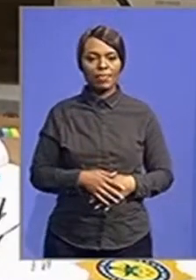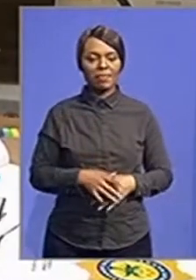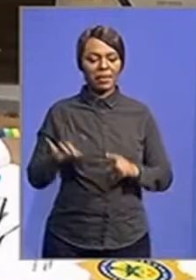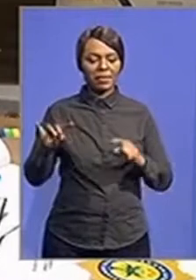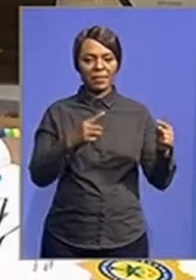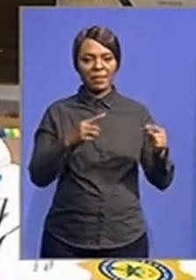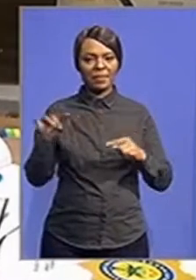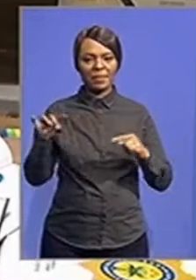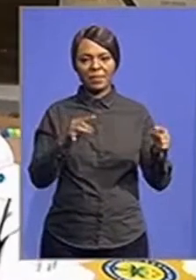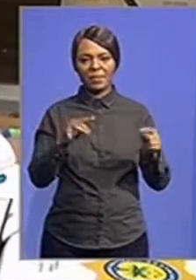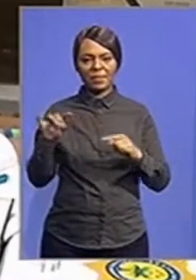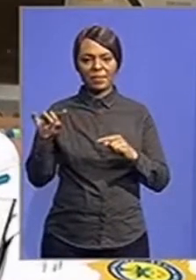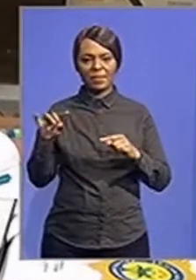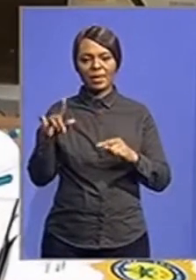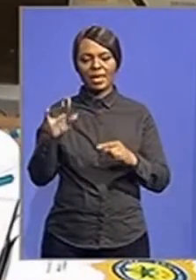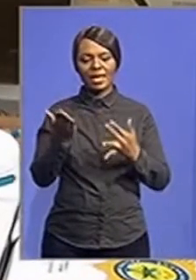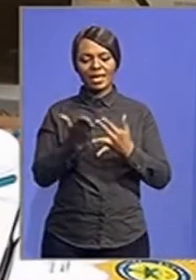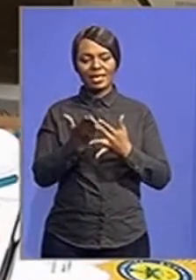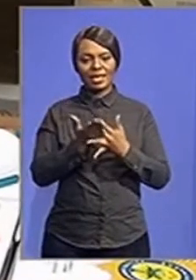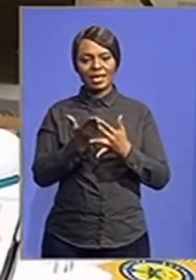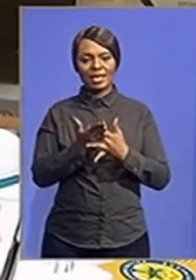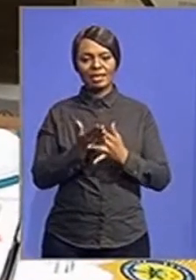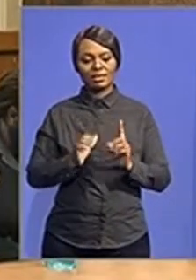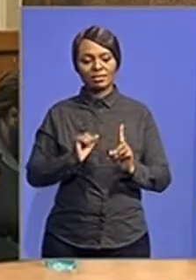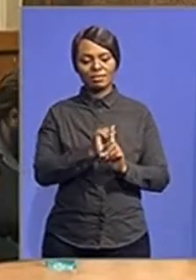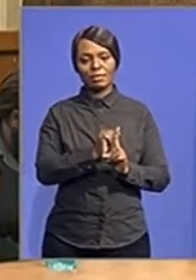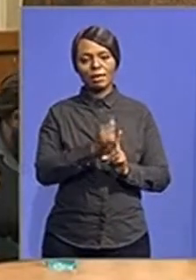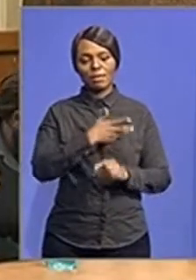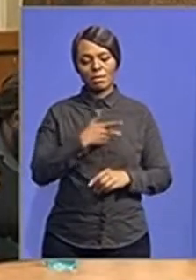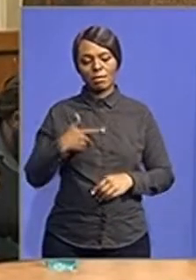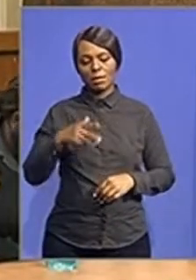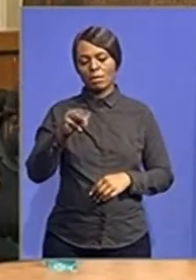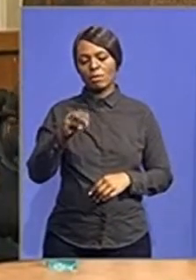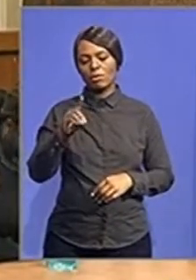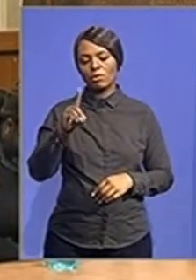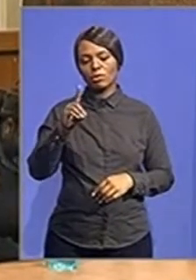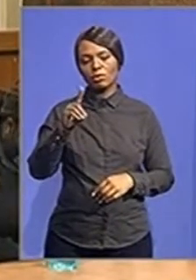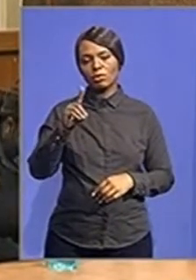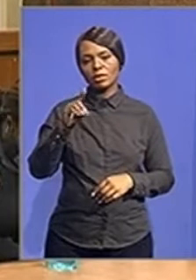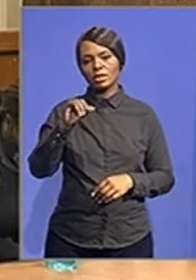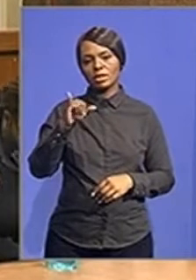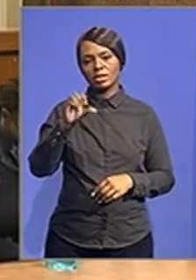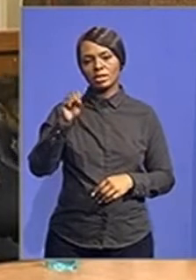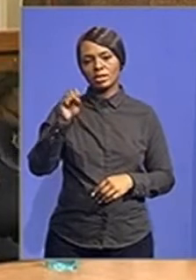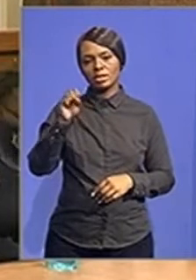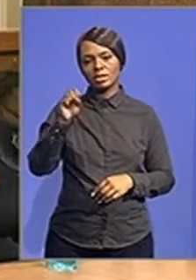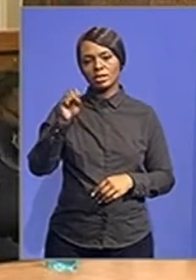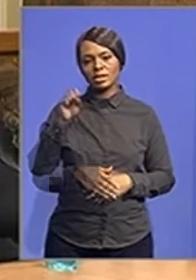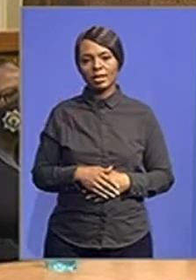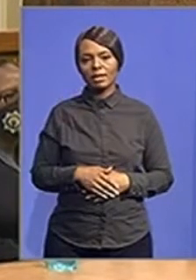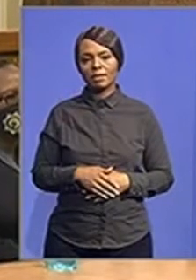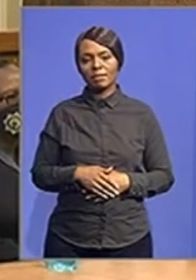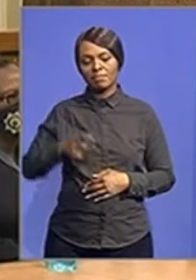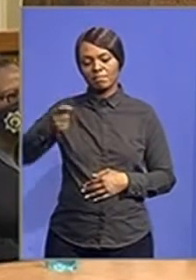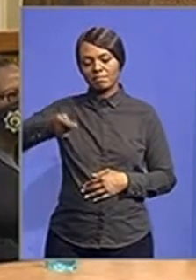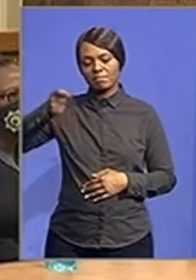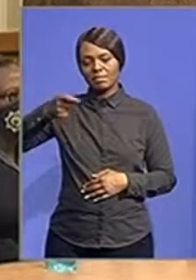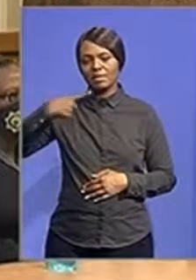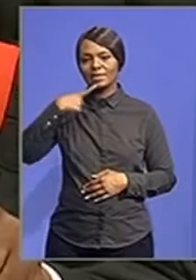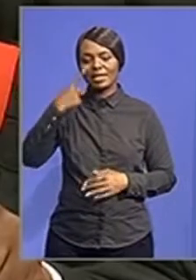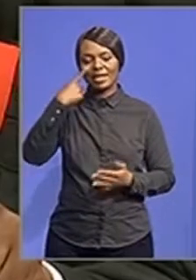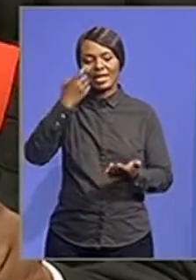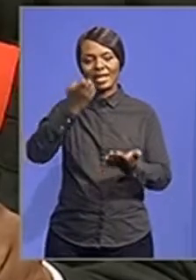go gogela morago ka ditatofatso kgatlhanong le Modise, Magistrata Ben Ntebele a re ga gona bopaki jo